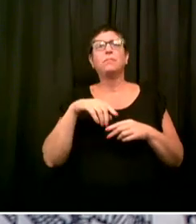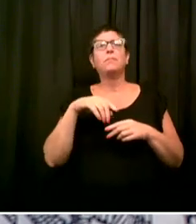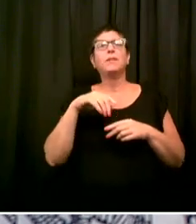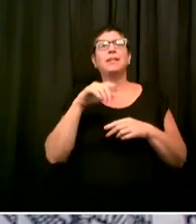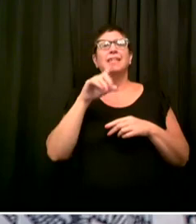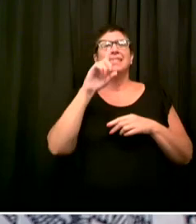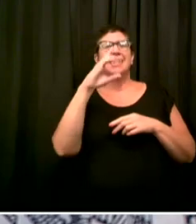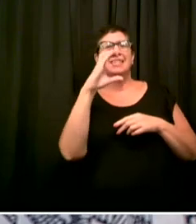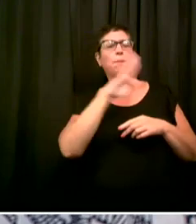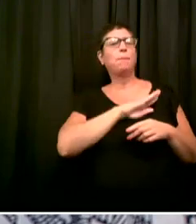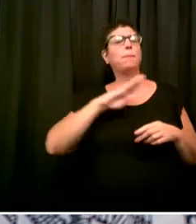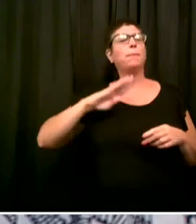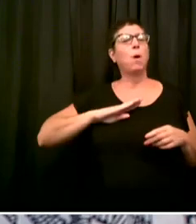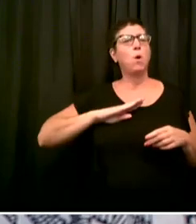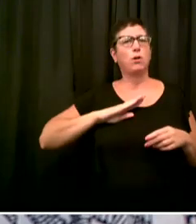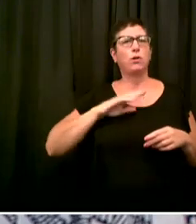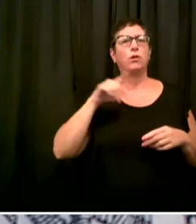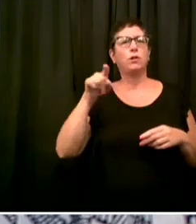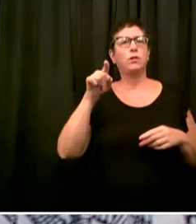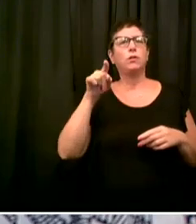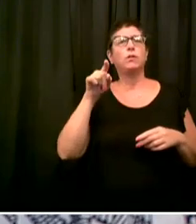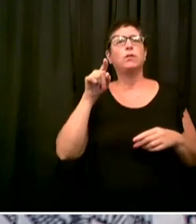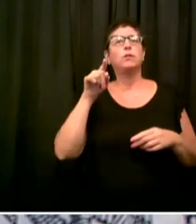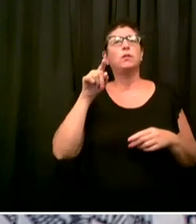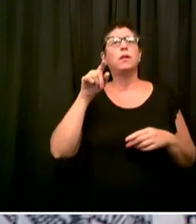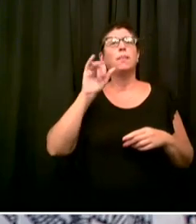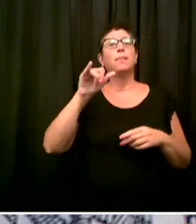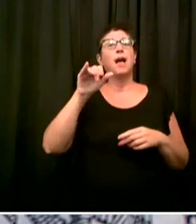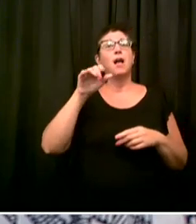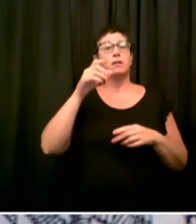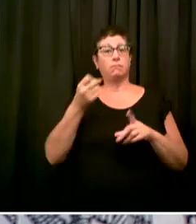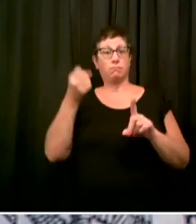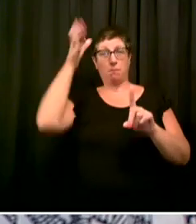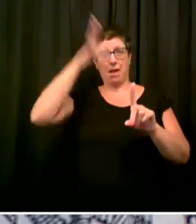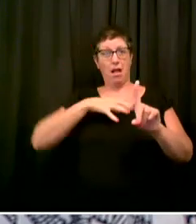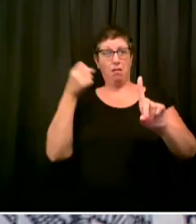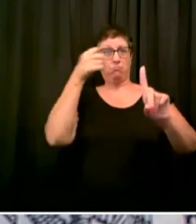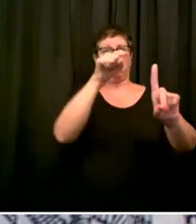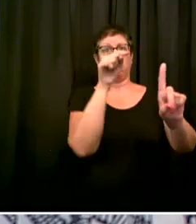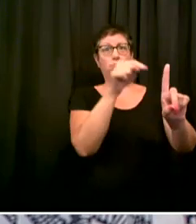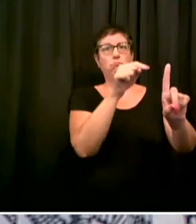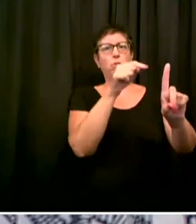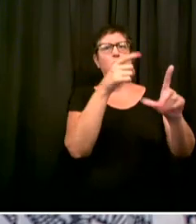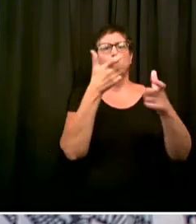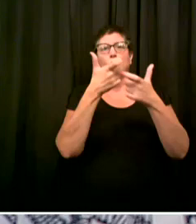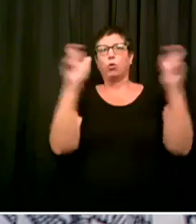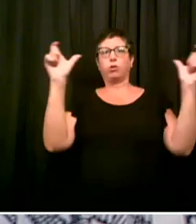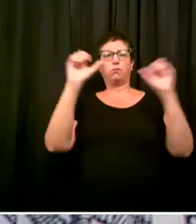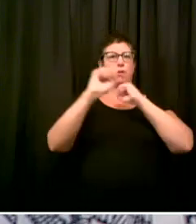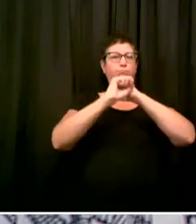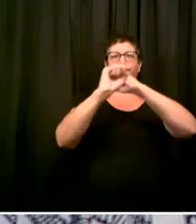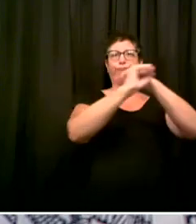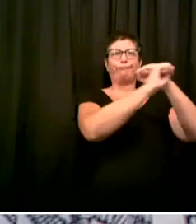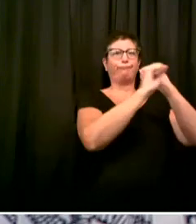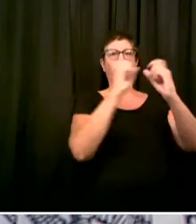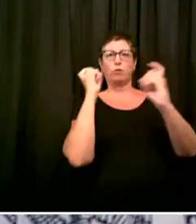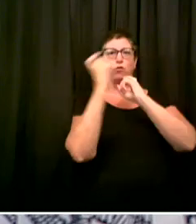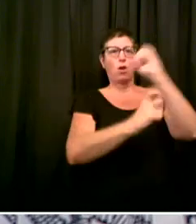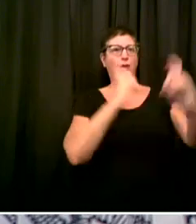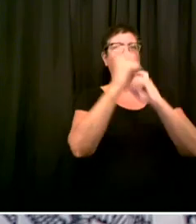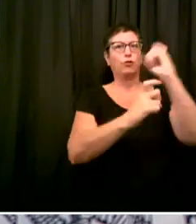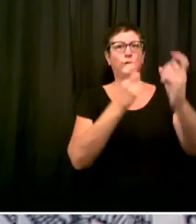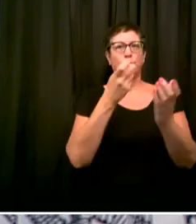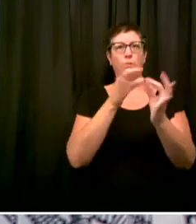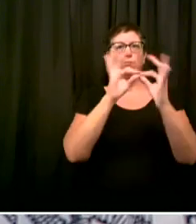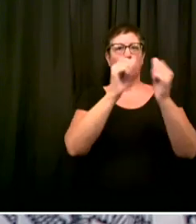And this gentleman was a major campaign donor to your presidential campaign,